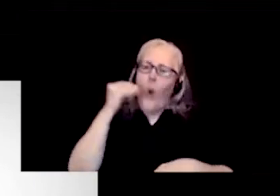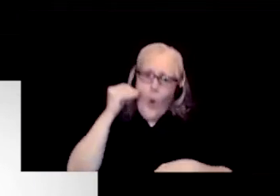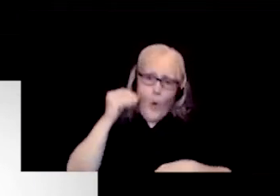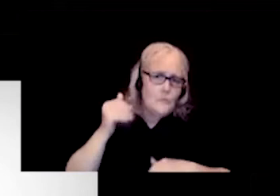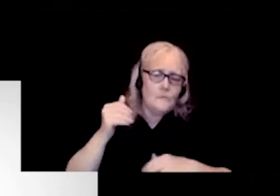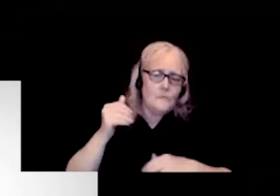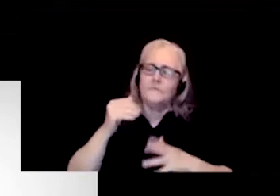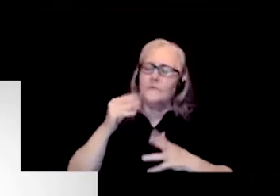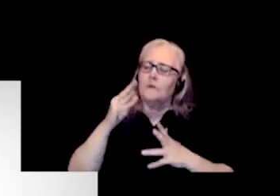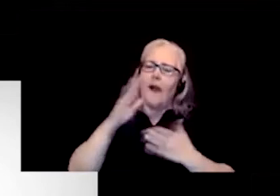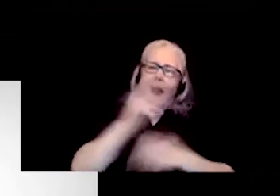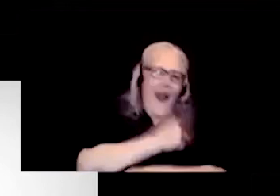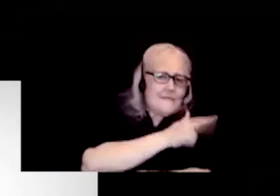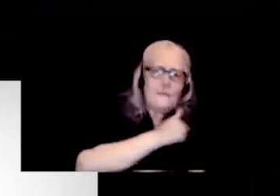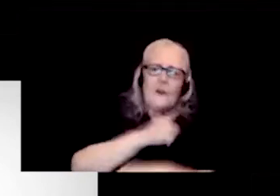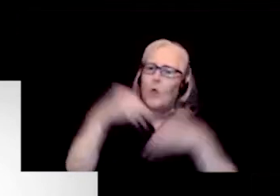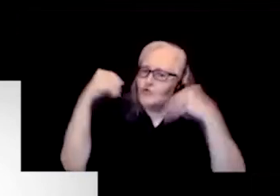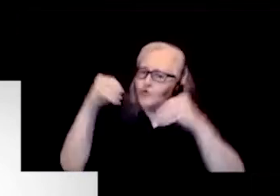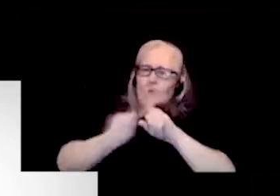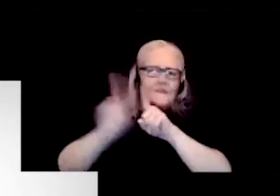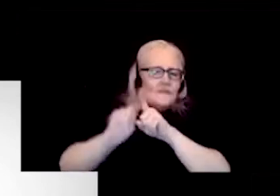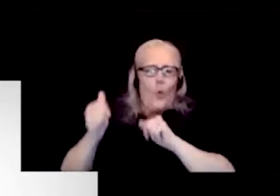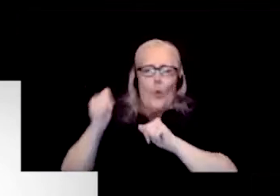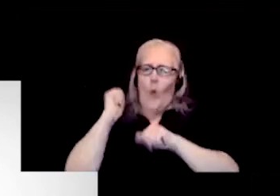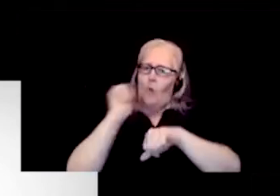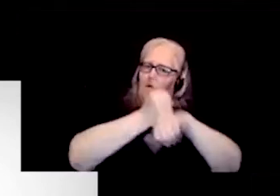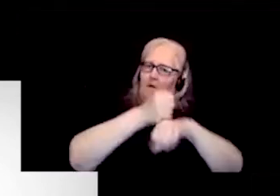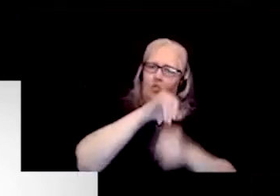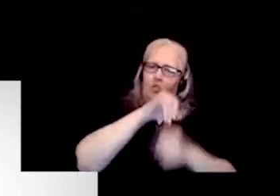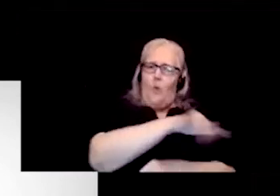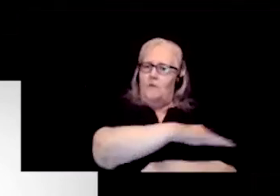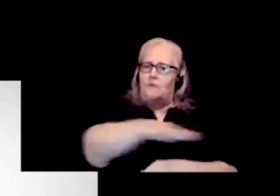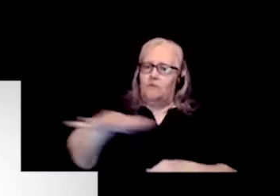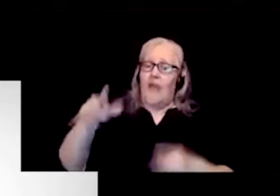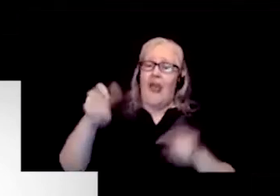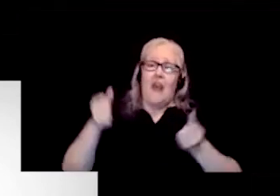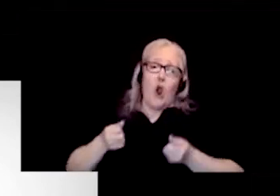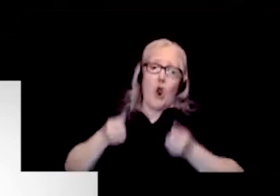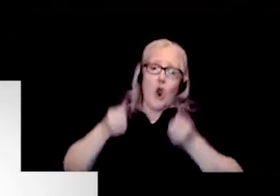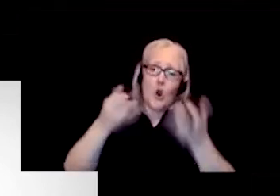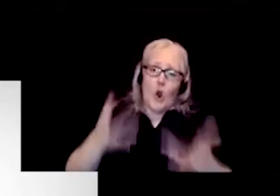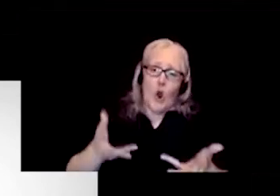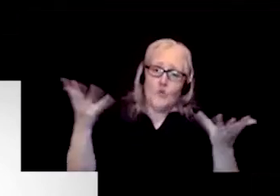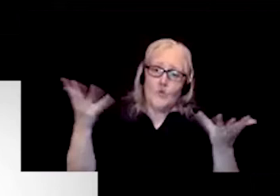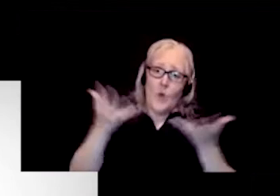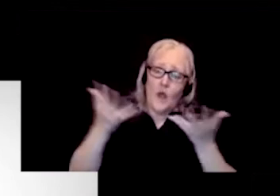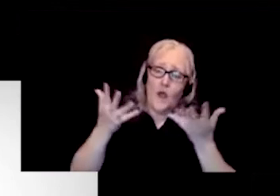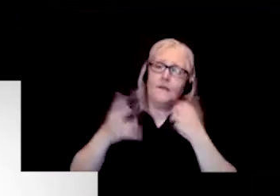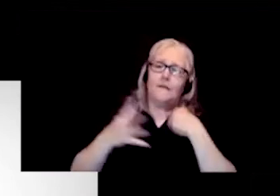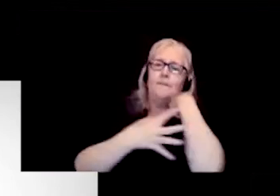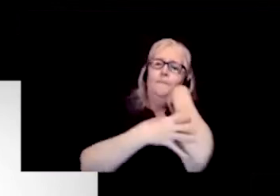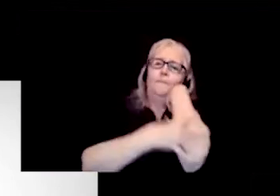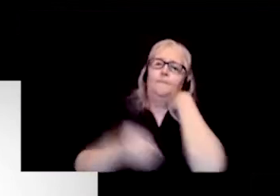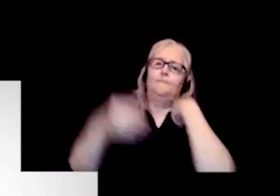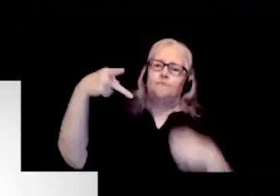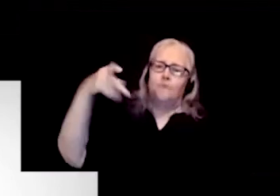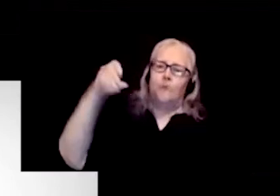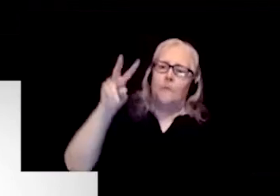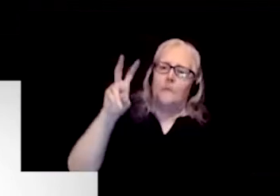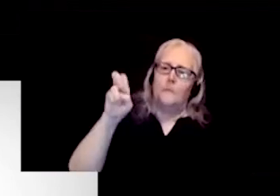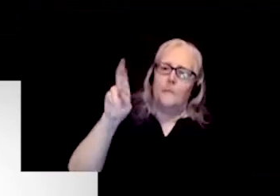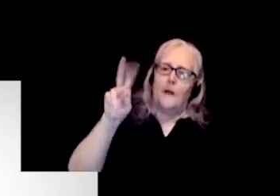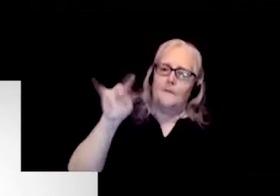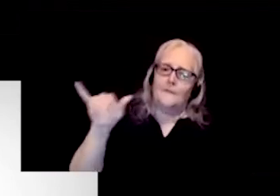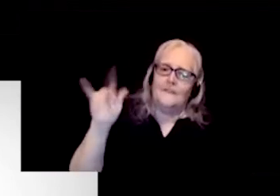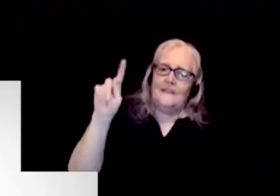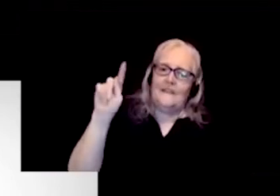And essentially what resulted was a poverty tax on these communities, right? In the form of higher payments for